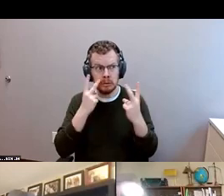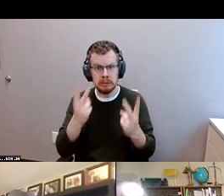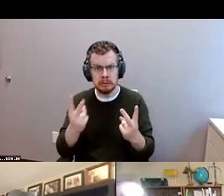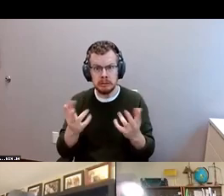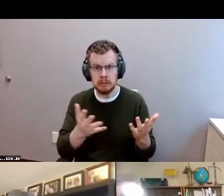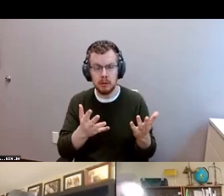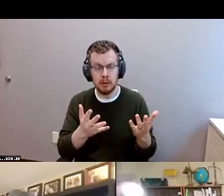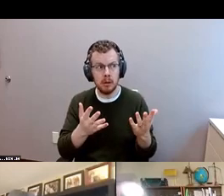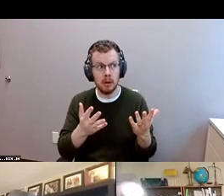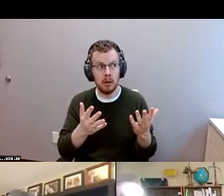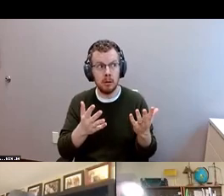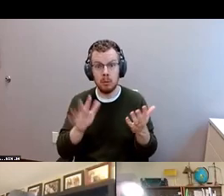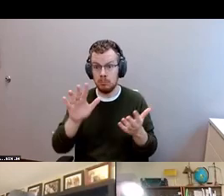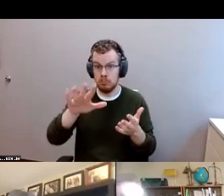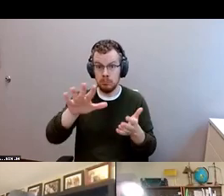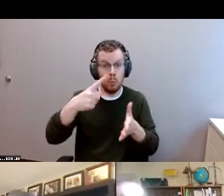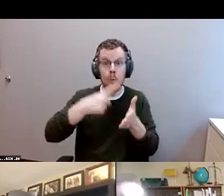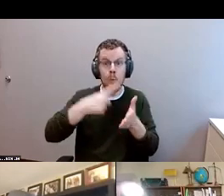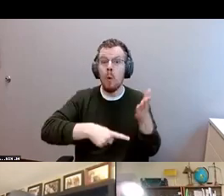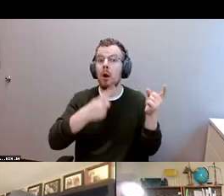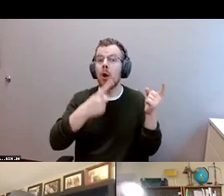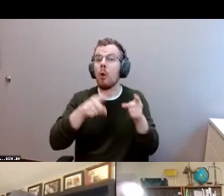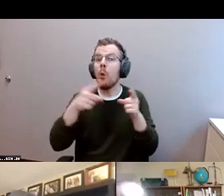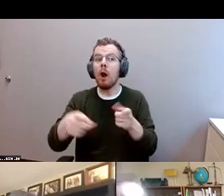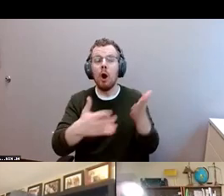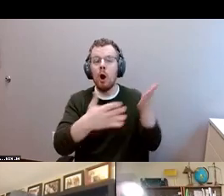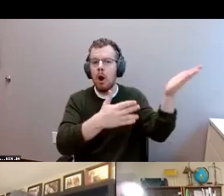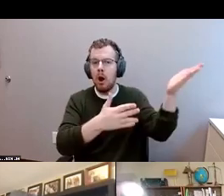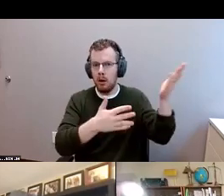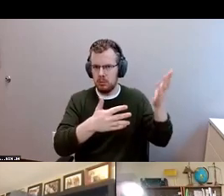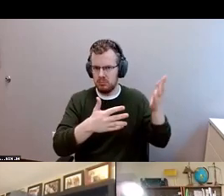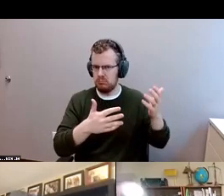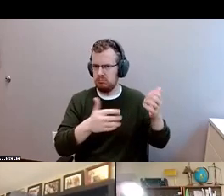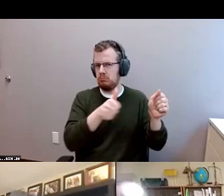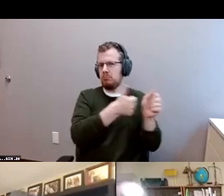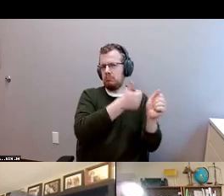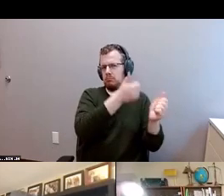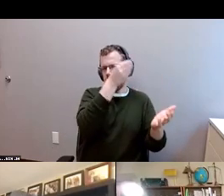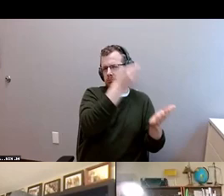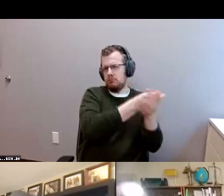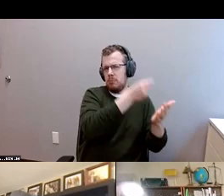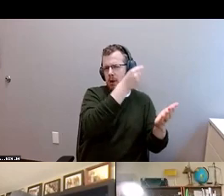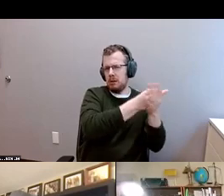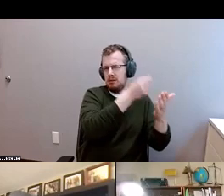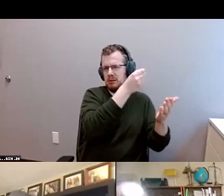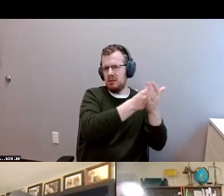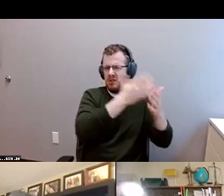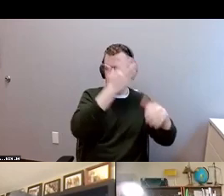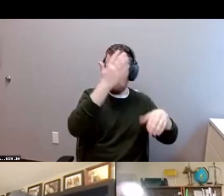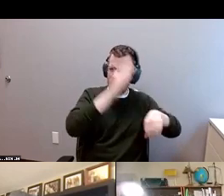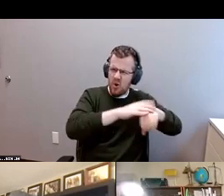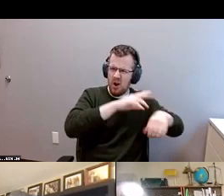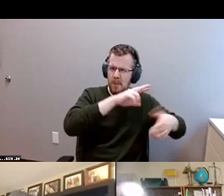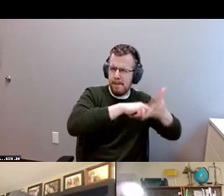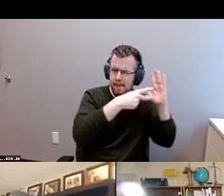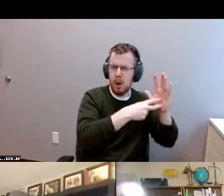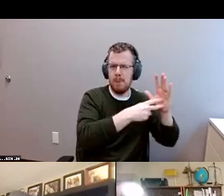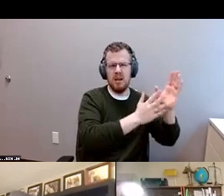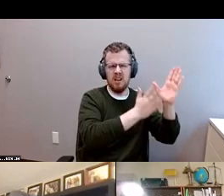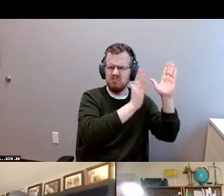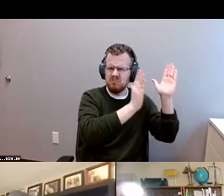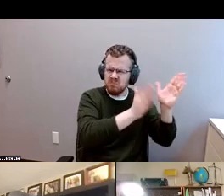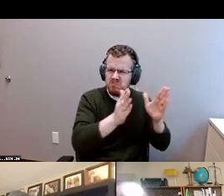that what's going on is a really well-financed, well-coordinated effort to really shift